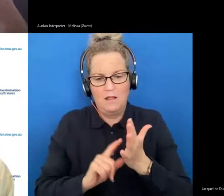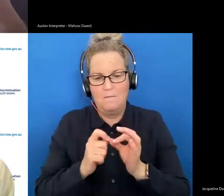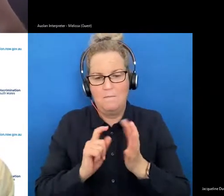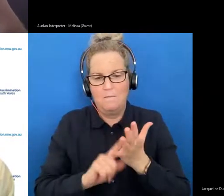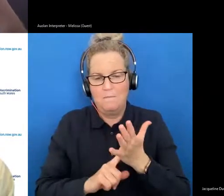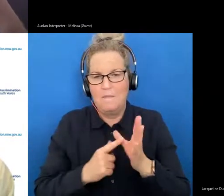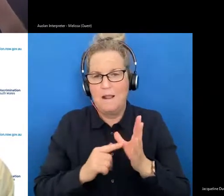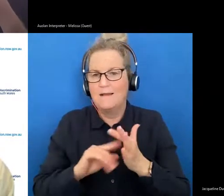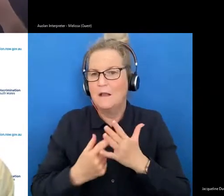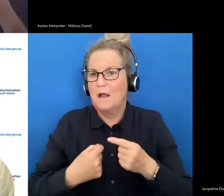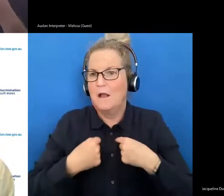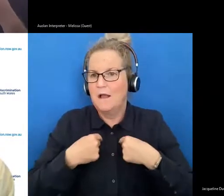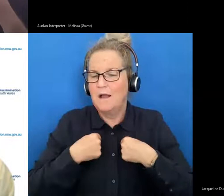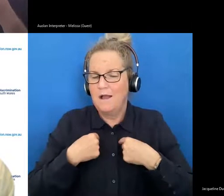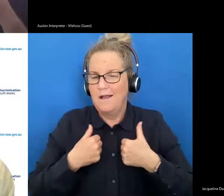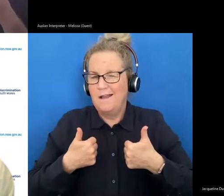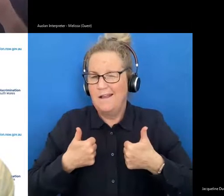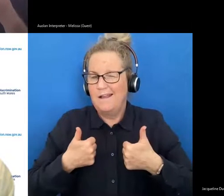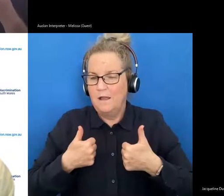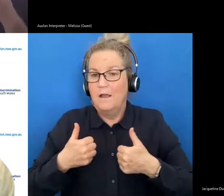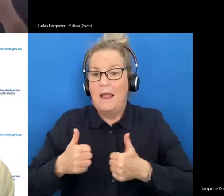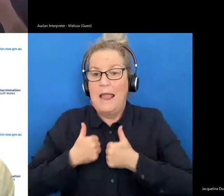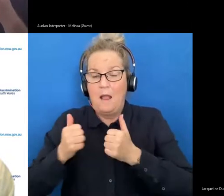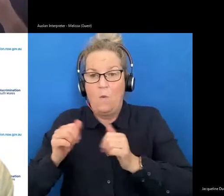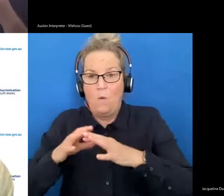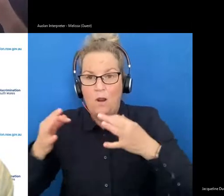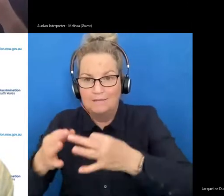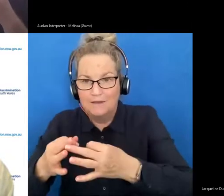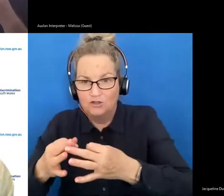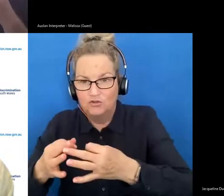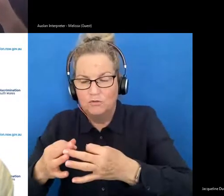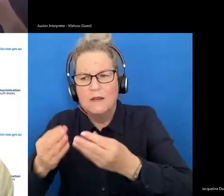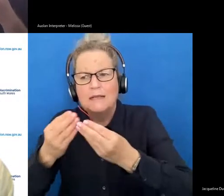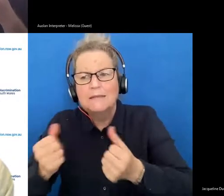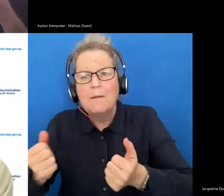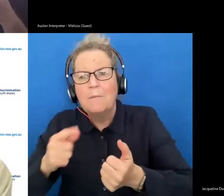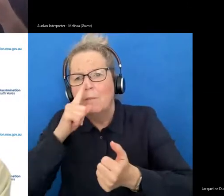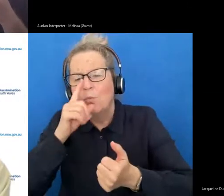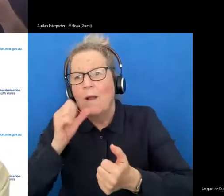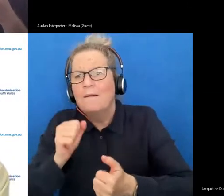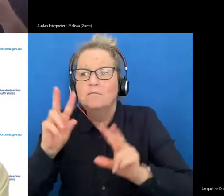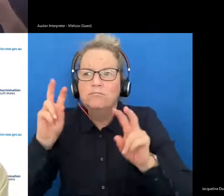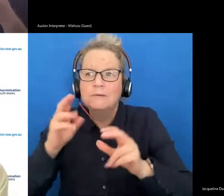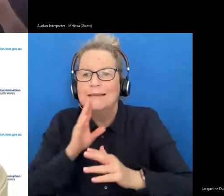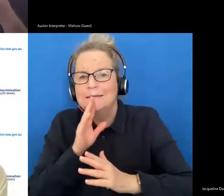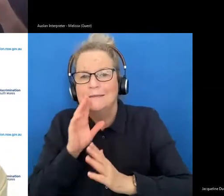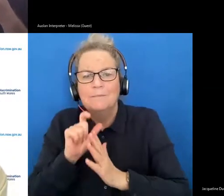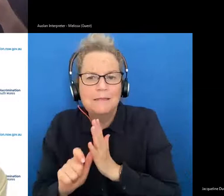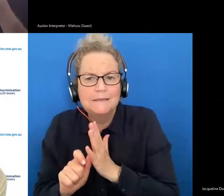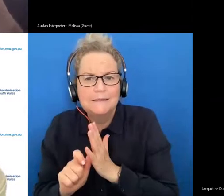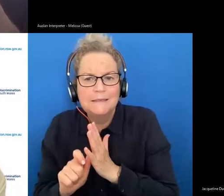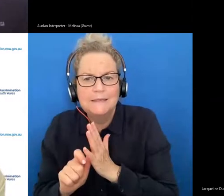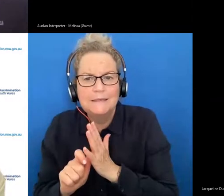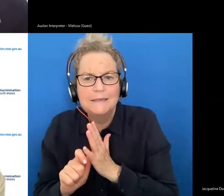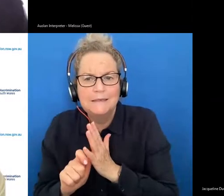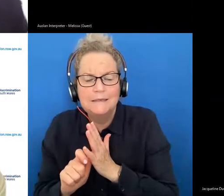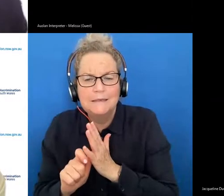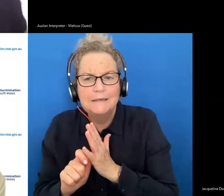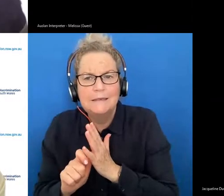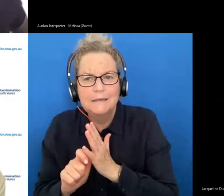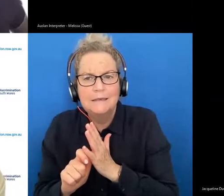the organisation, including people with hidden disabilities, and who get